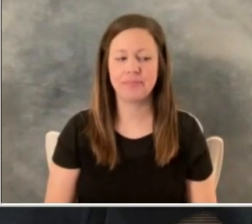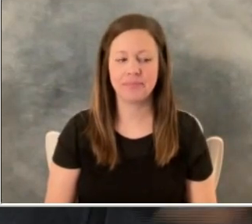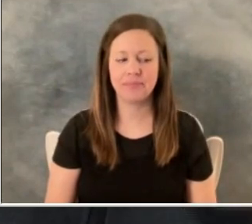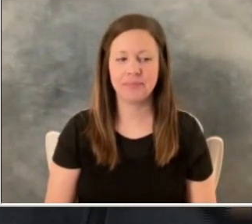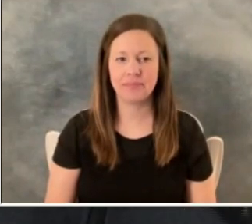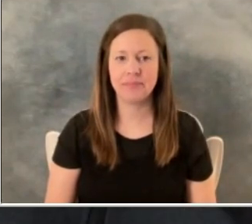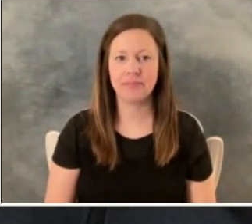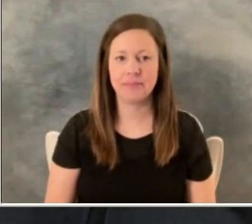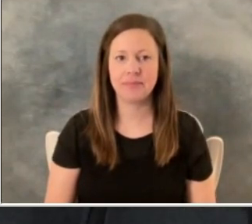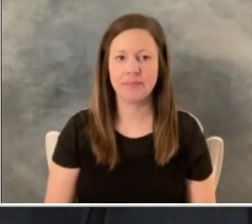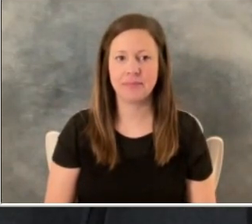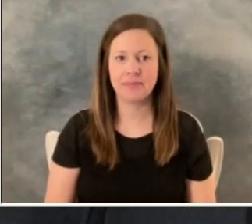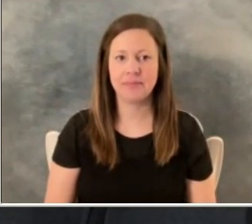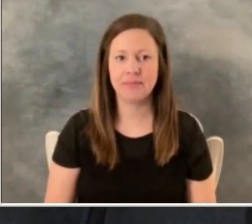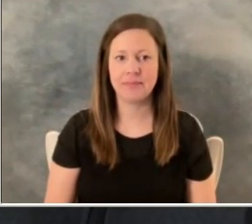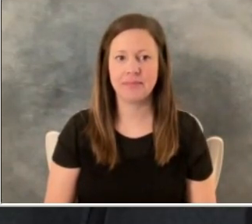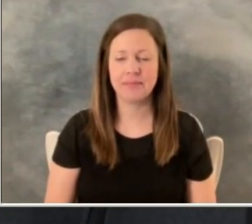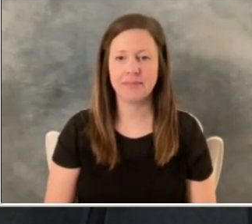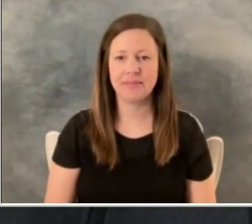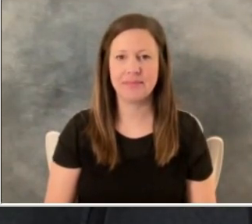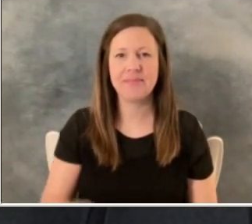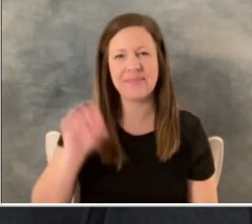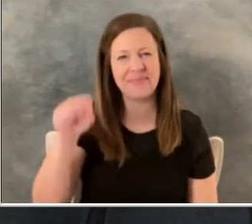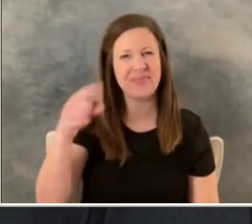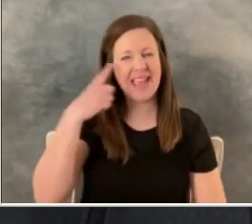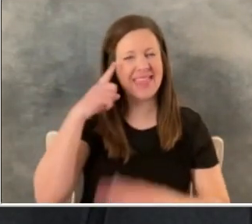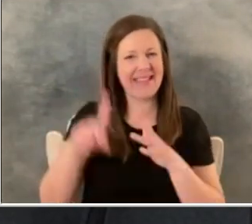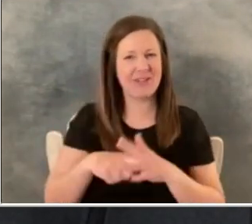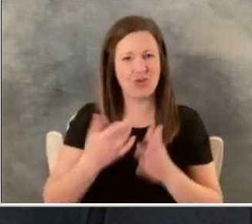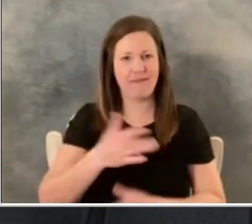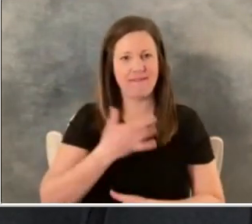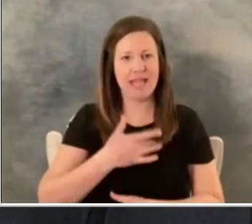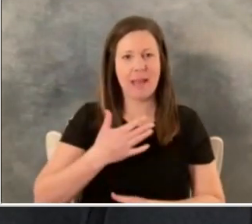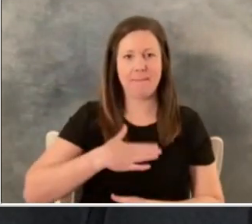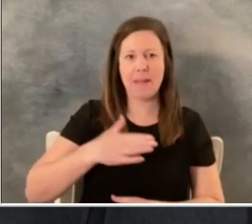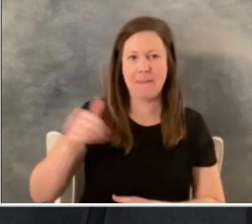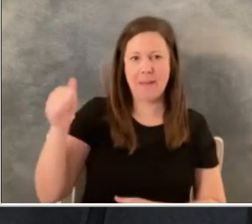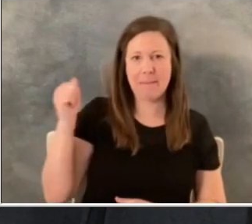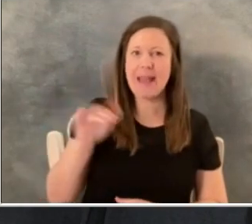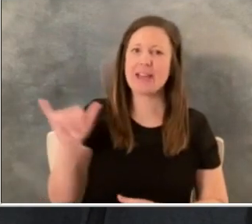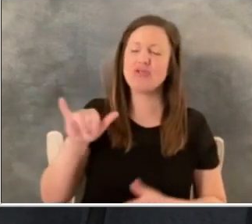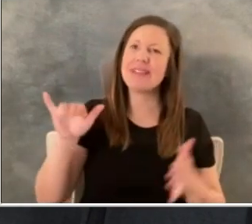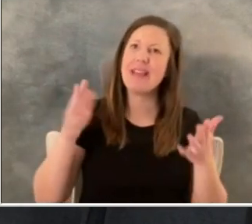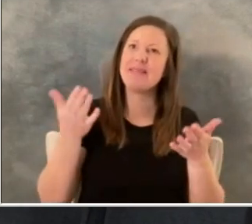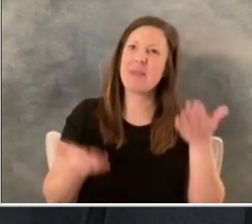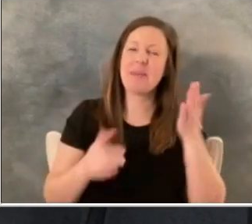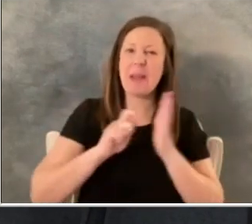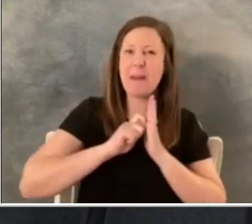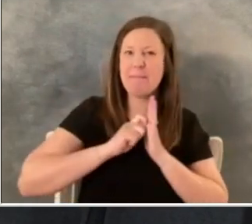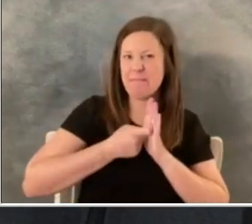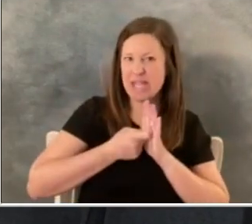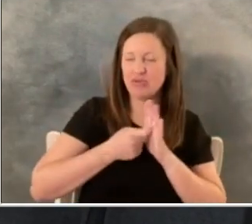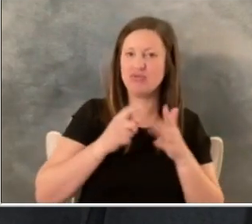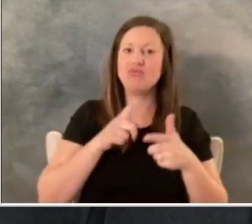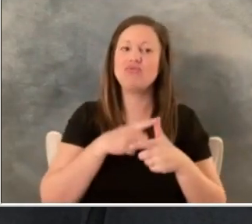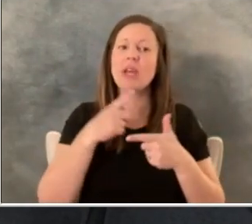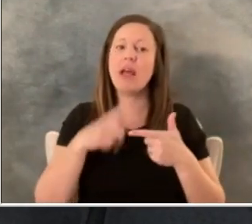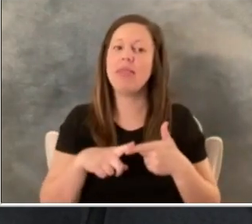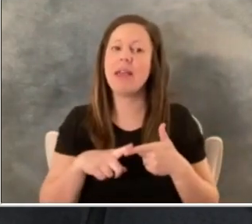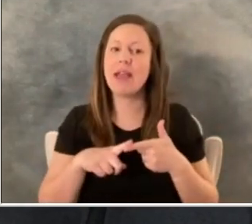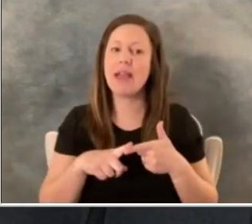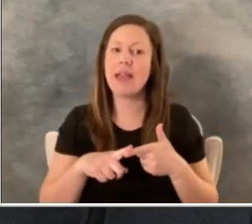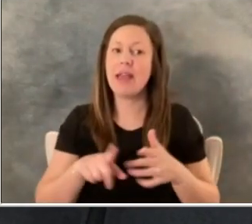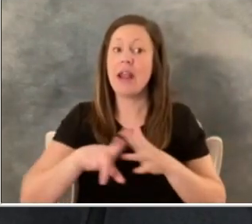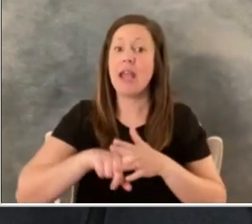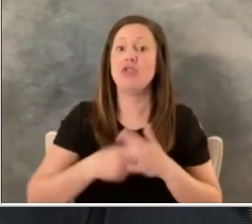I think I started feeling in my back, just kind of like a pinches in my back. And then they start going